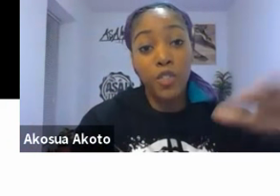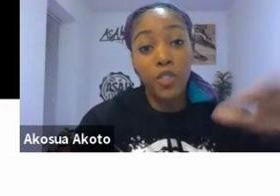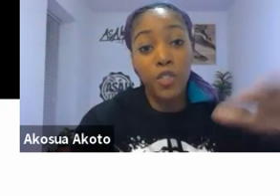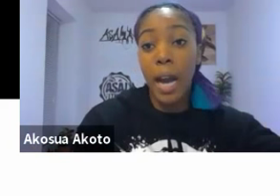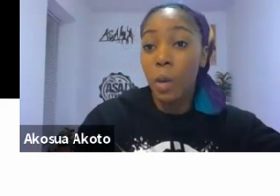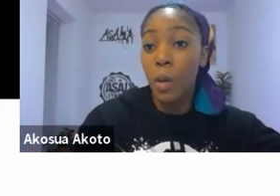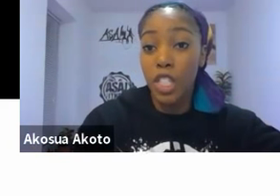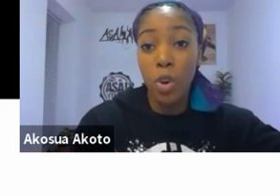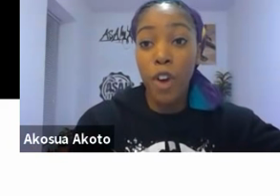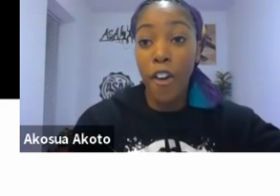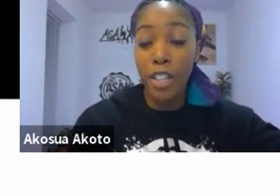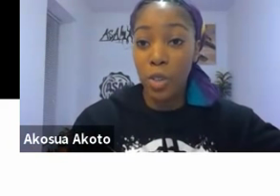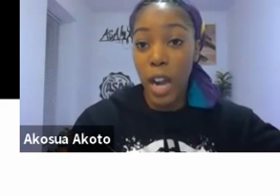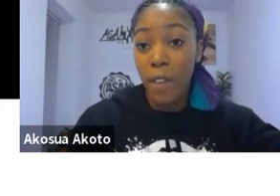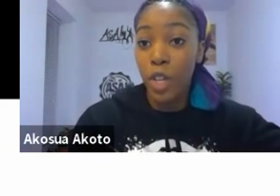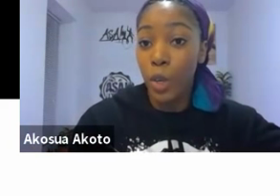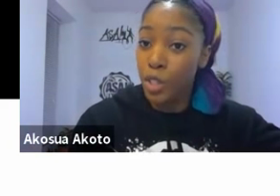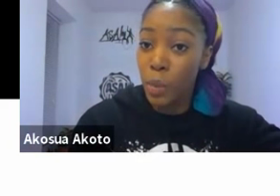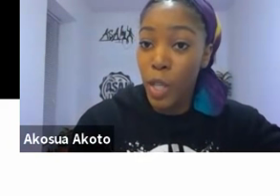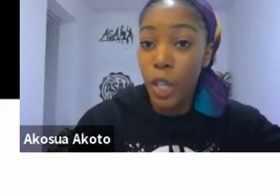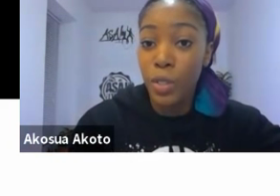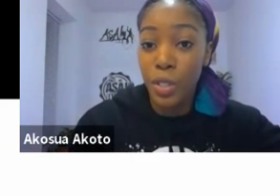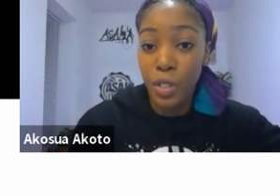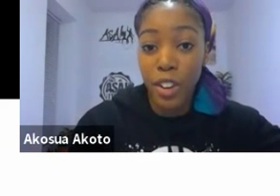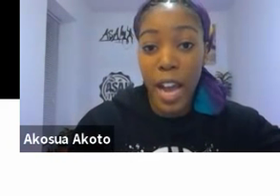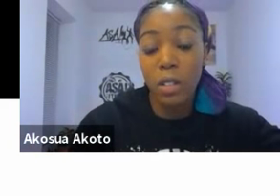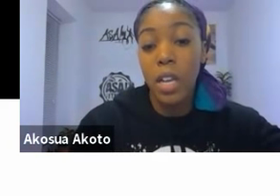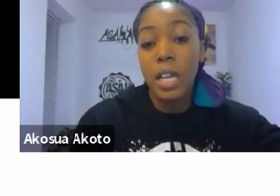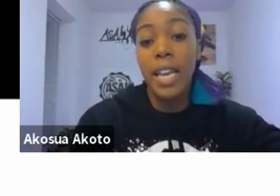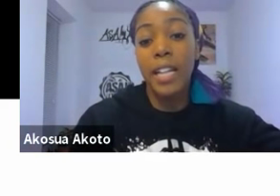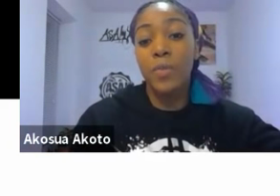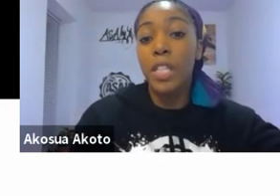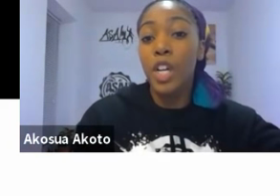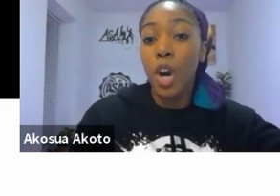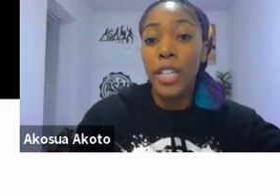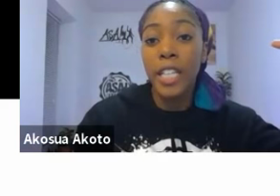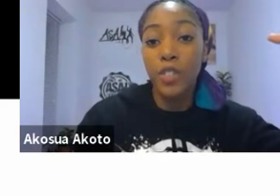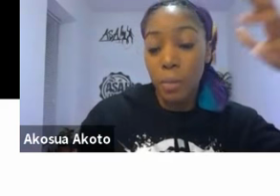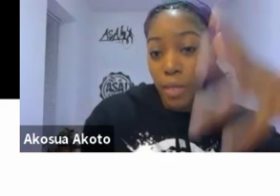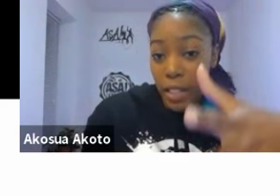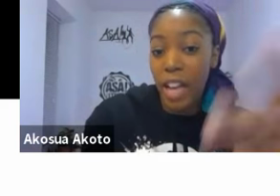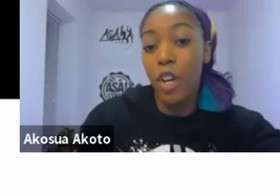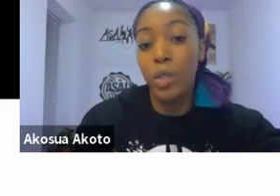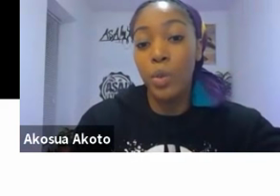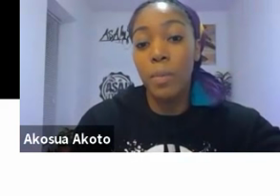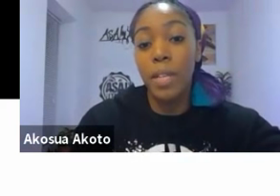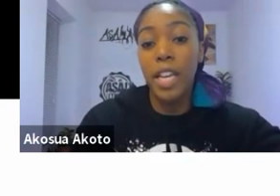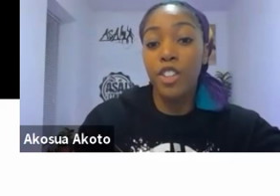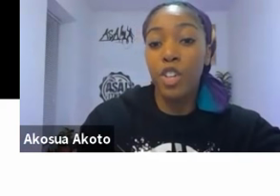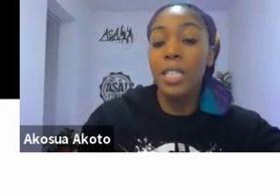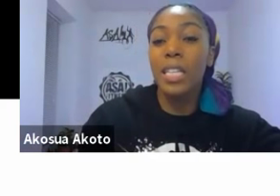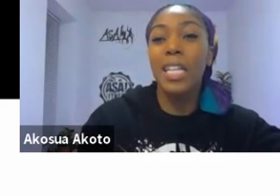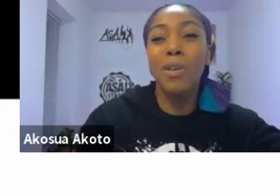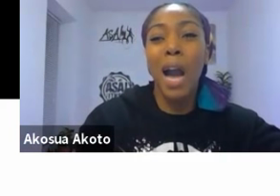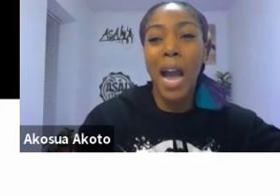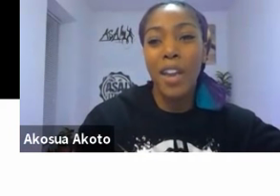So dance from Ghana, which is more forest or Ivory Coast, is going to be closer to the ground. Dance from Senegal, dance from South Africa, which you're going to be here,